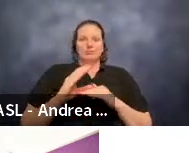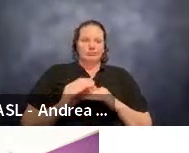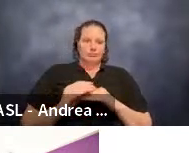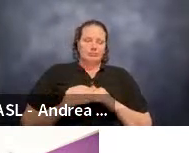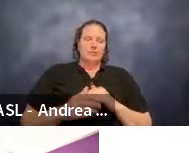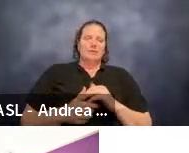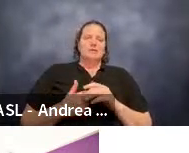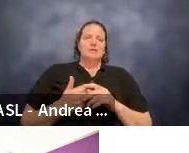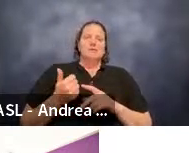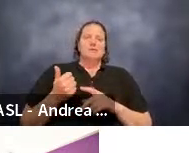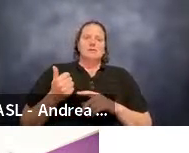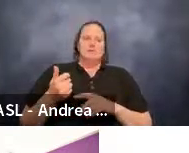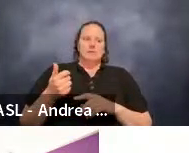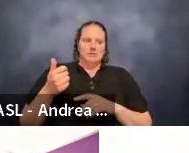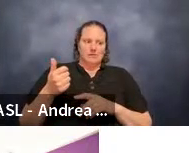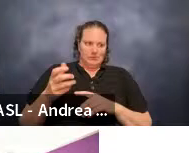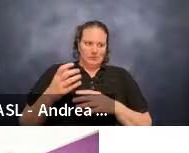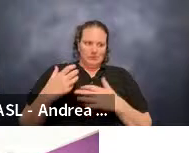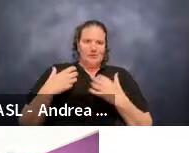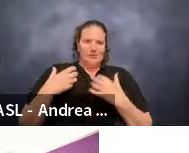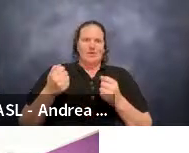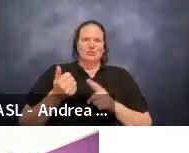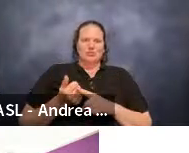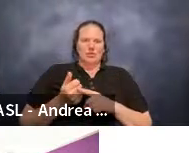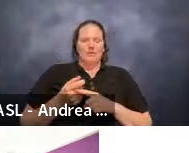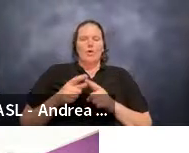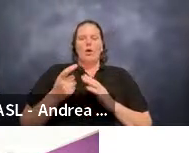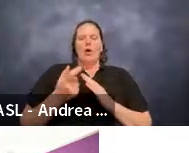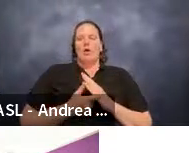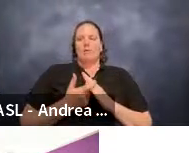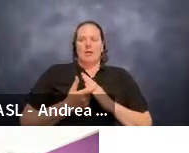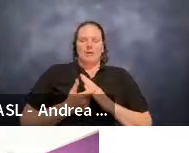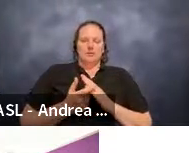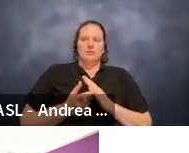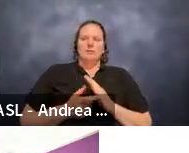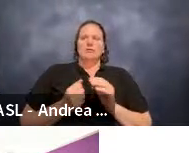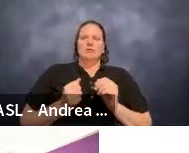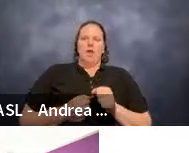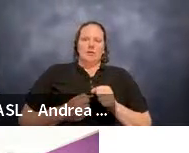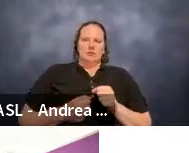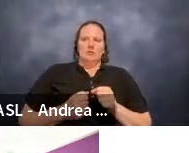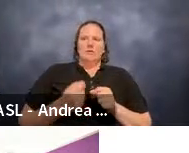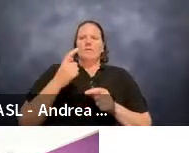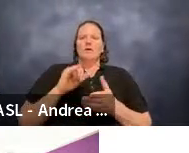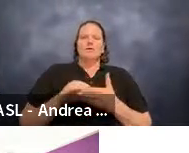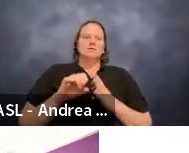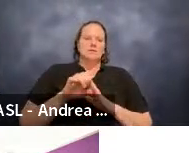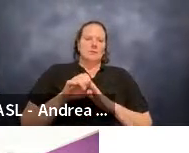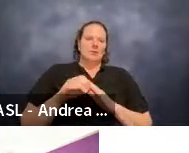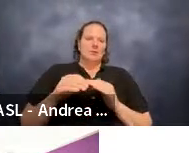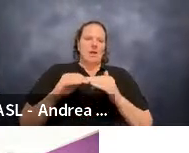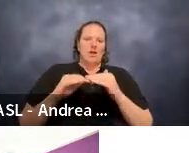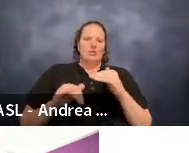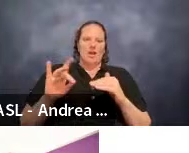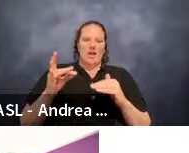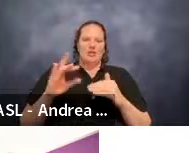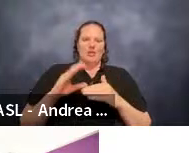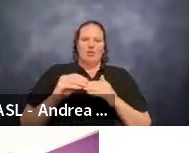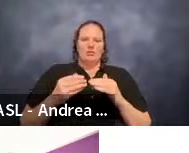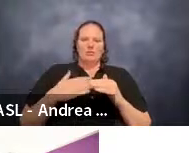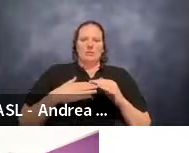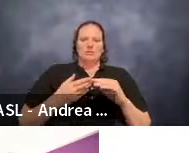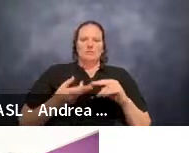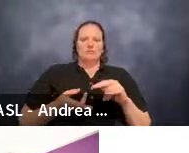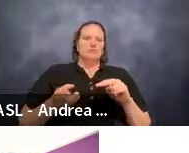yourself, or there's an auto replenishment feature that says, okay, well, for example, if I go under $8, please replenish